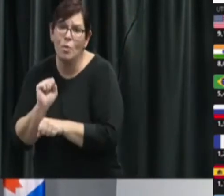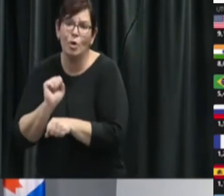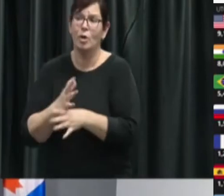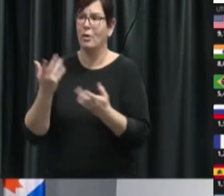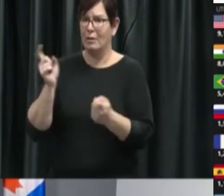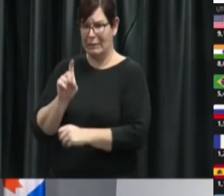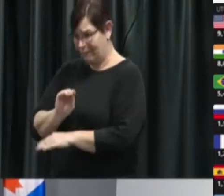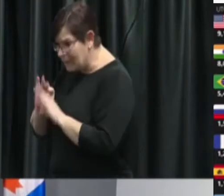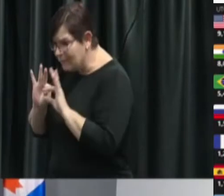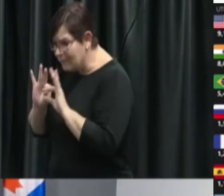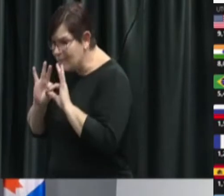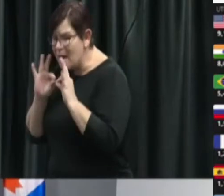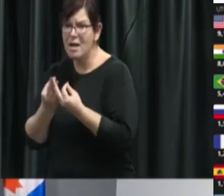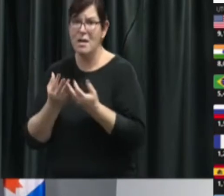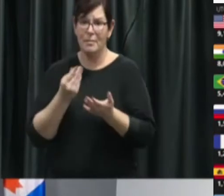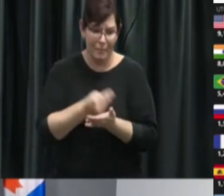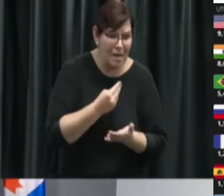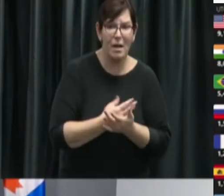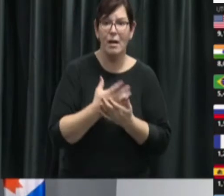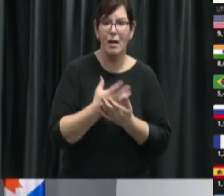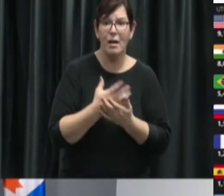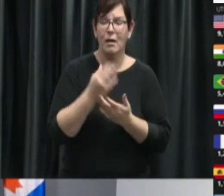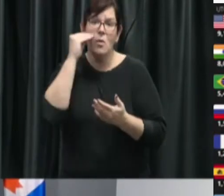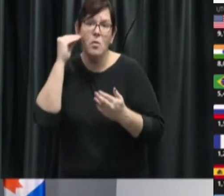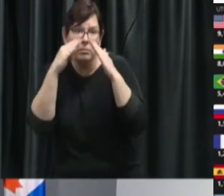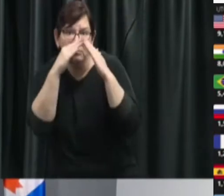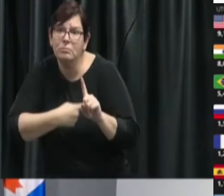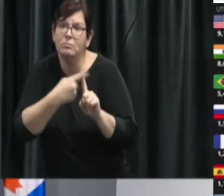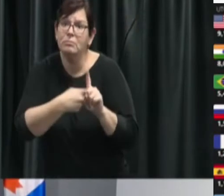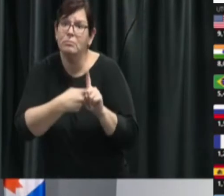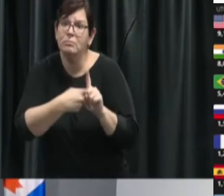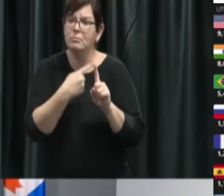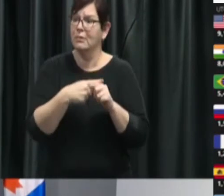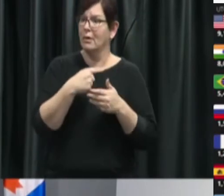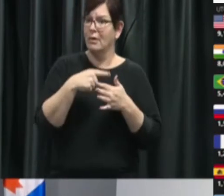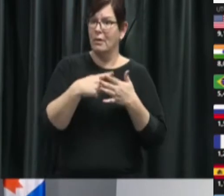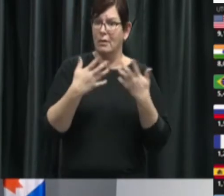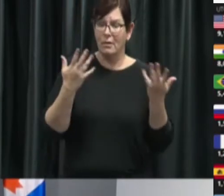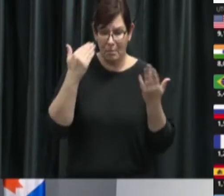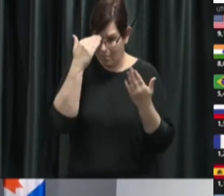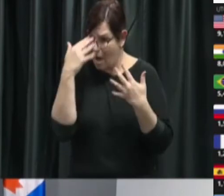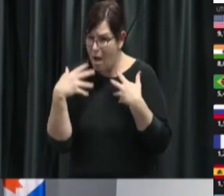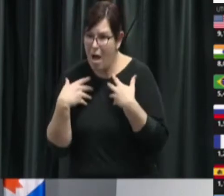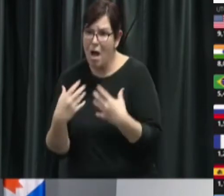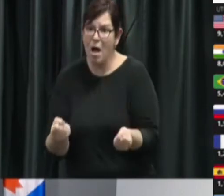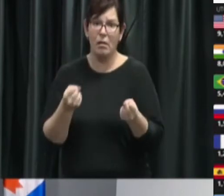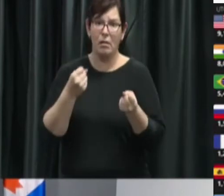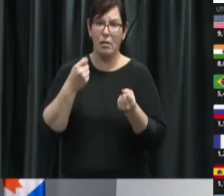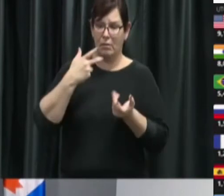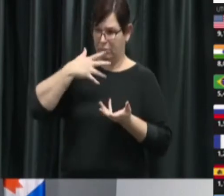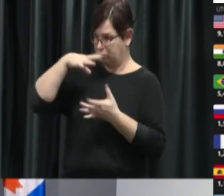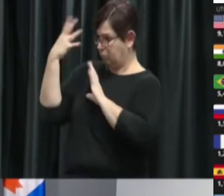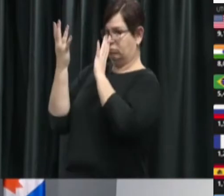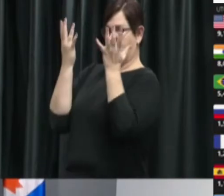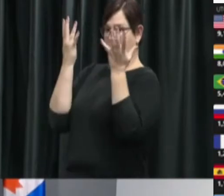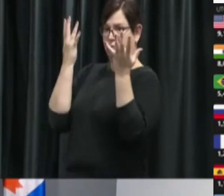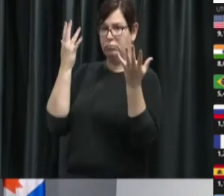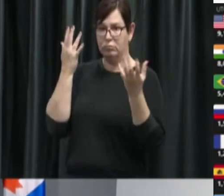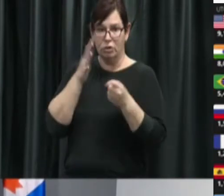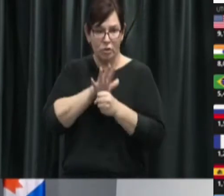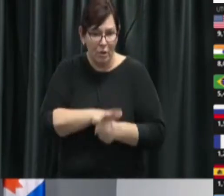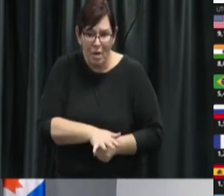might lose their housing. They're going to have mental health issues by virtue of the fact they're in crisis because of a lack of work or whatever in their family. So this is a